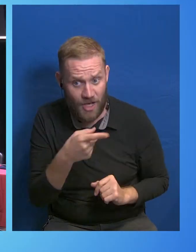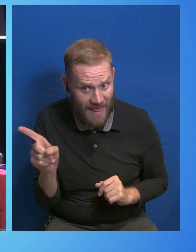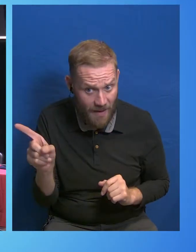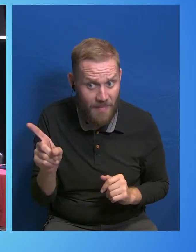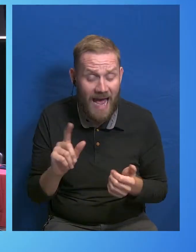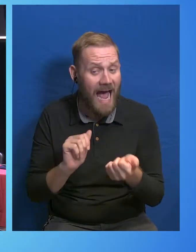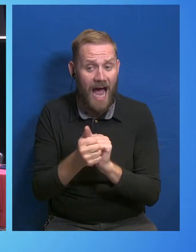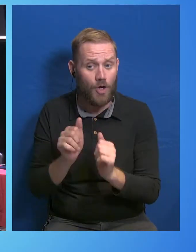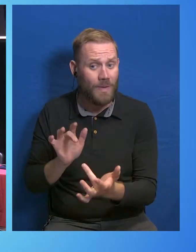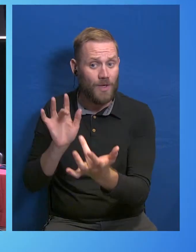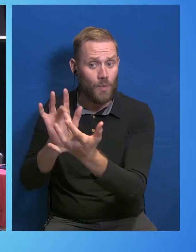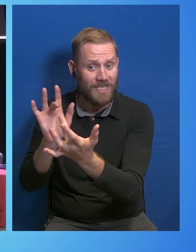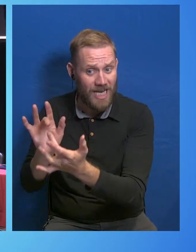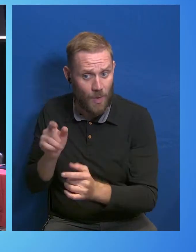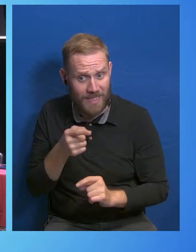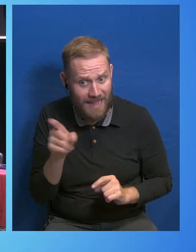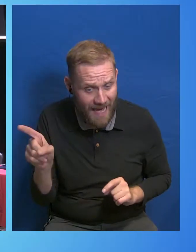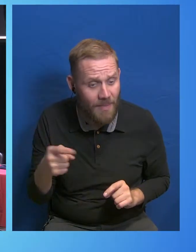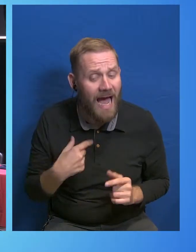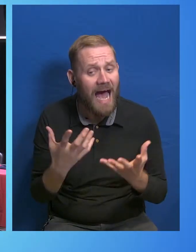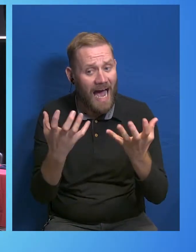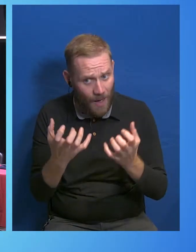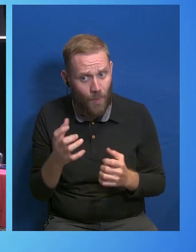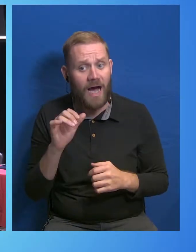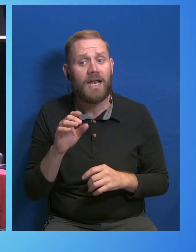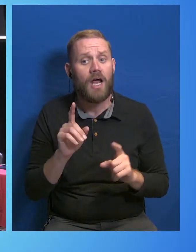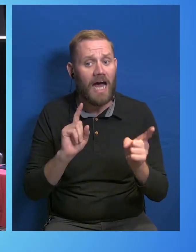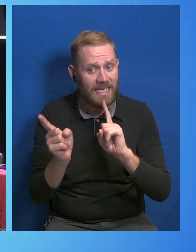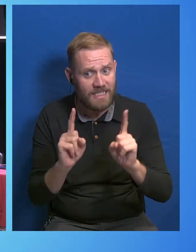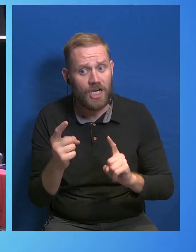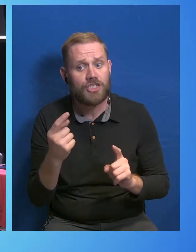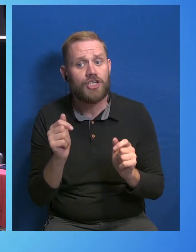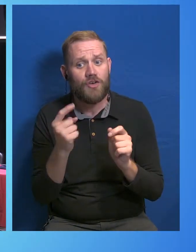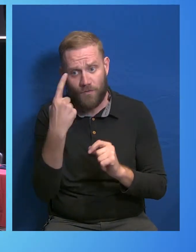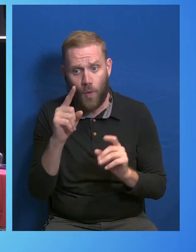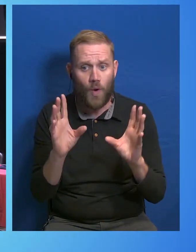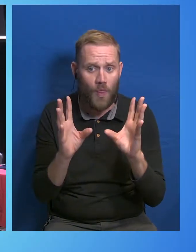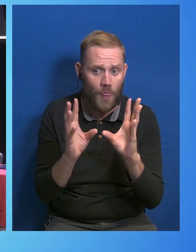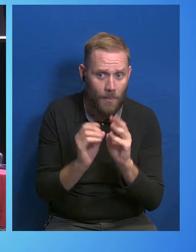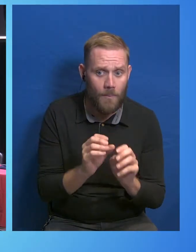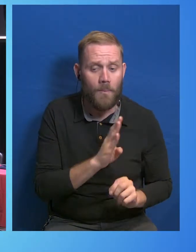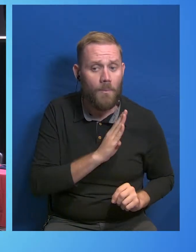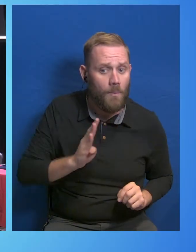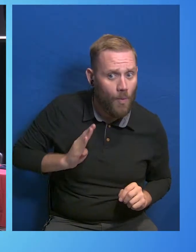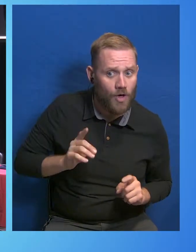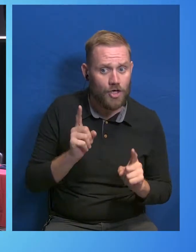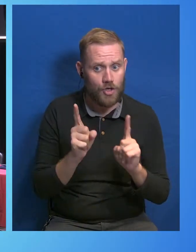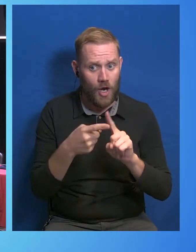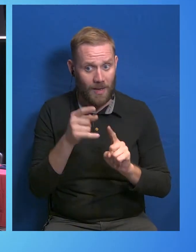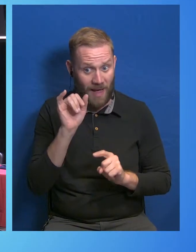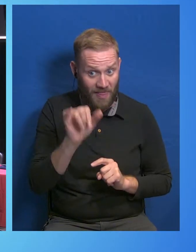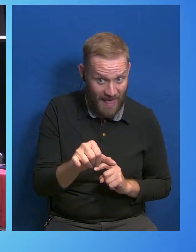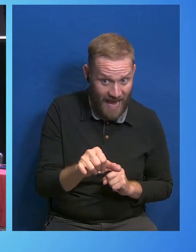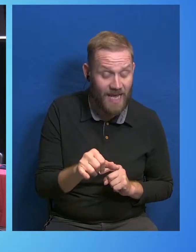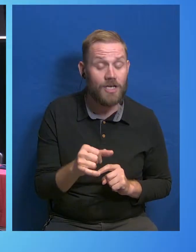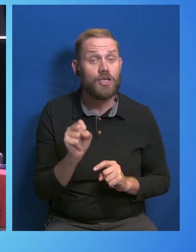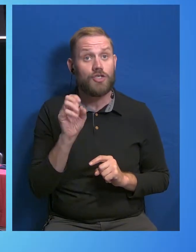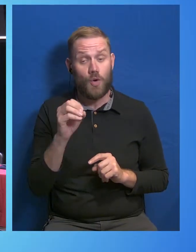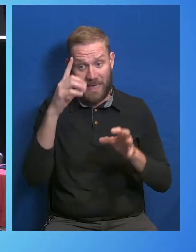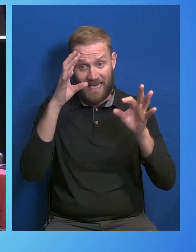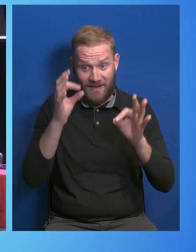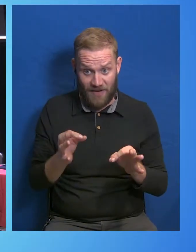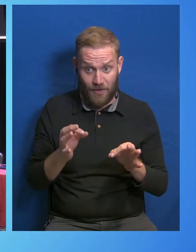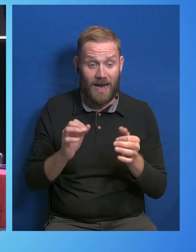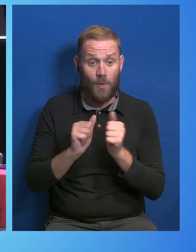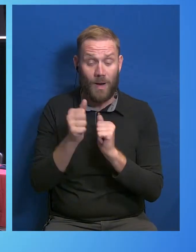to them? And I'd like to see a board discussion on that so that we have some direction from us to say, here's where we move.